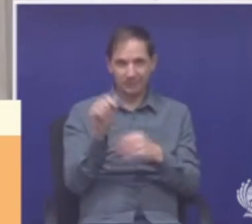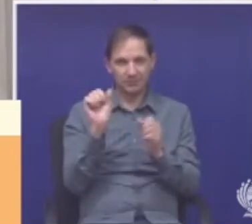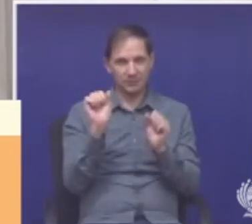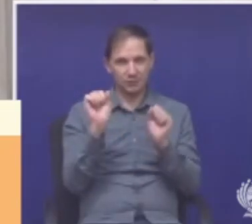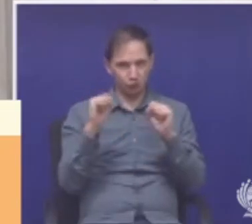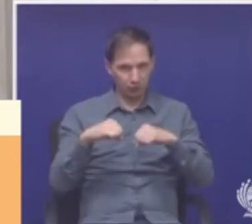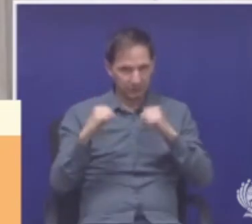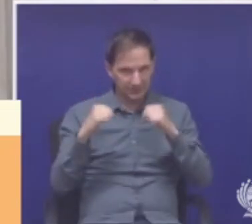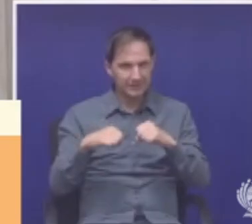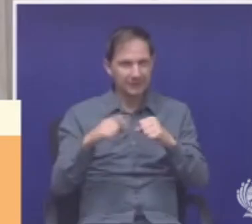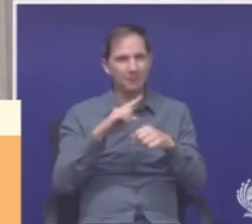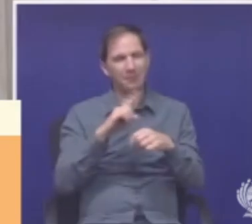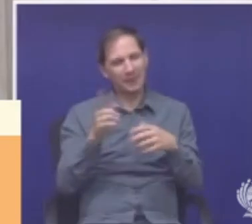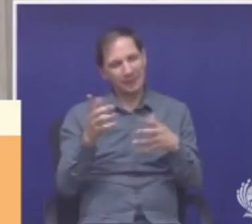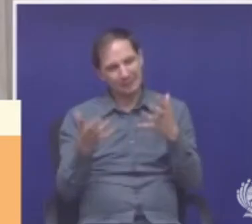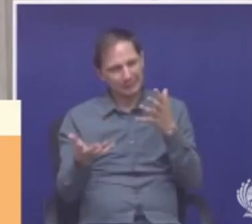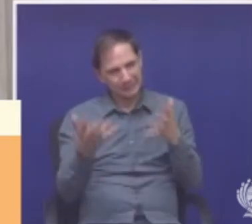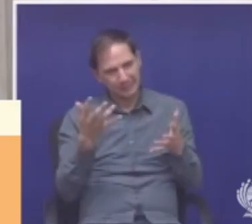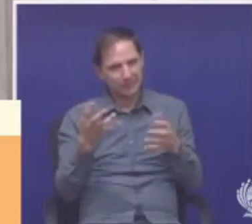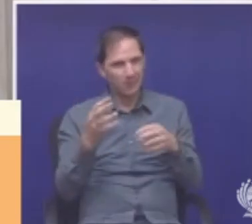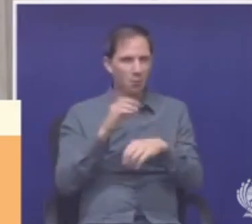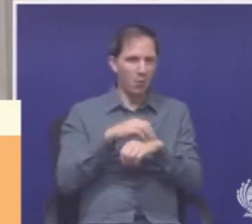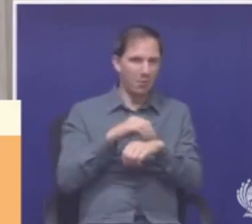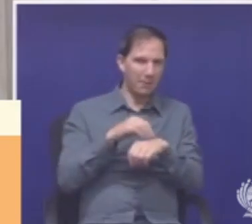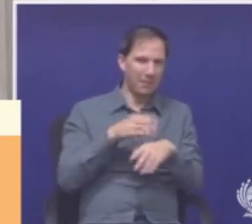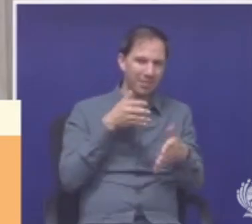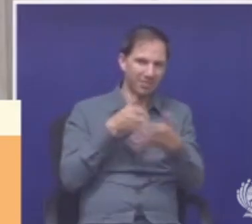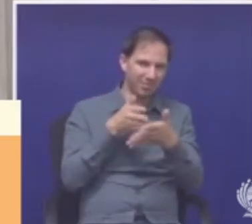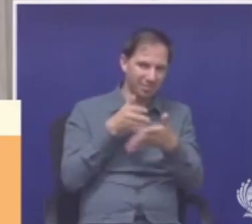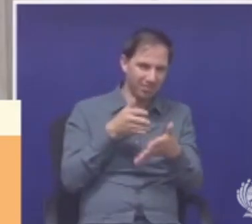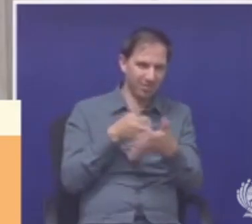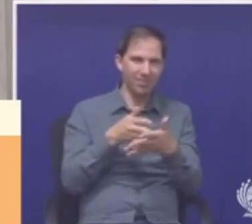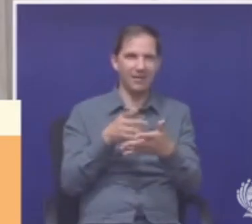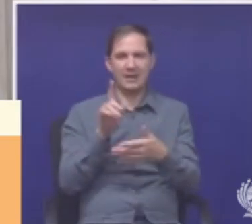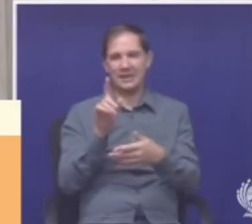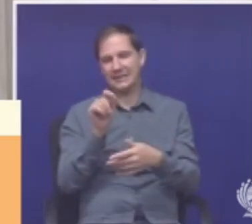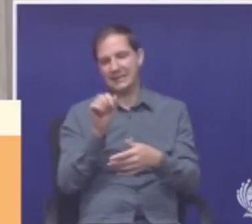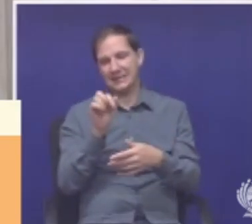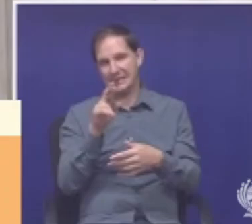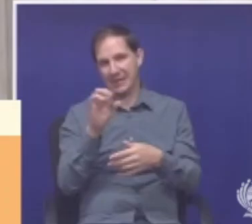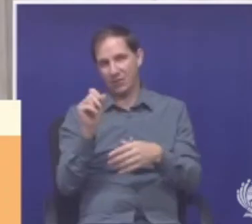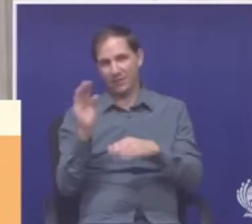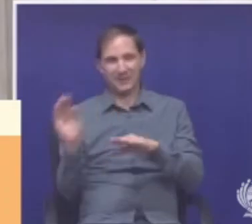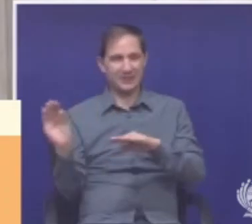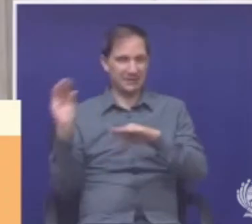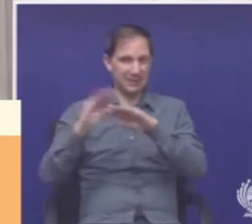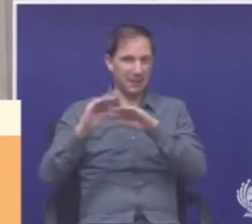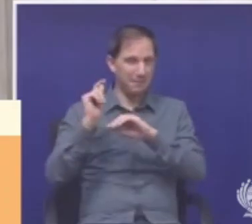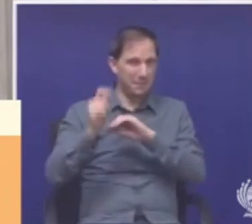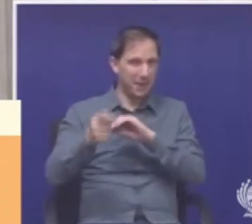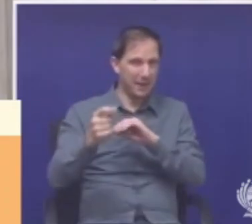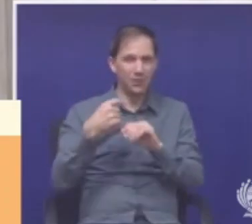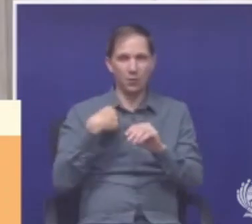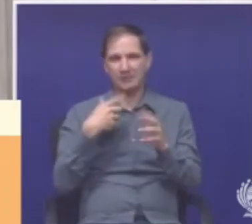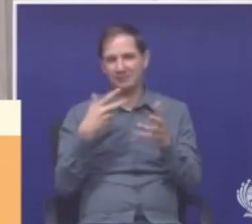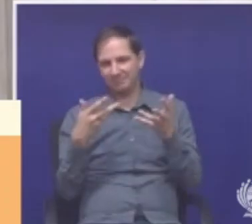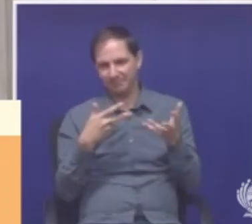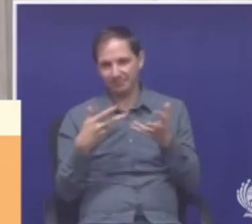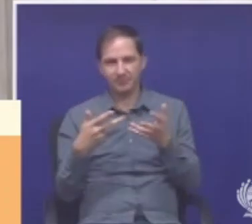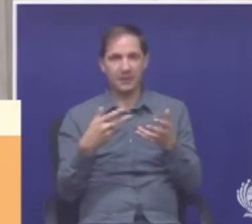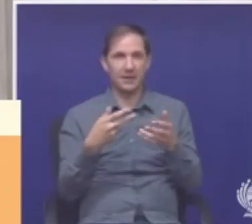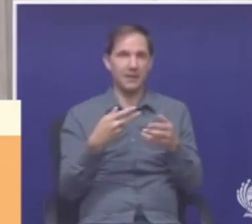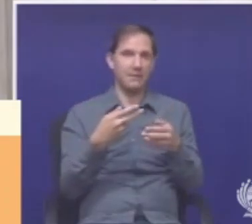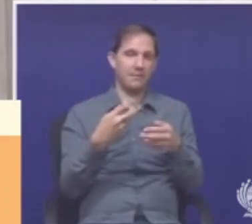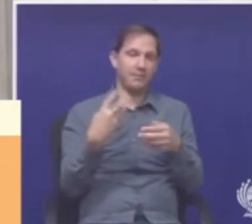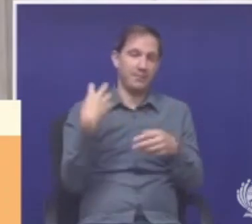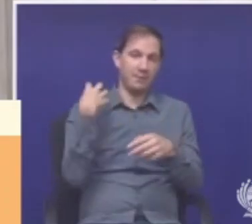agreement, a number of barriers and tariffs that prevent us from being able to land goods in other countries. And Minister Tau and